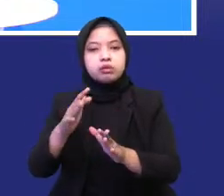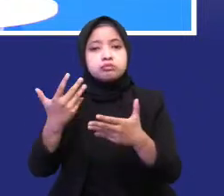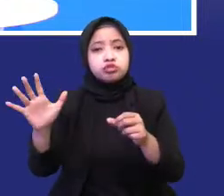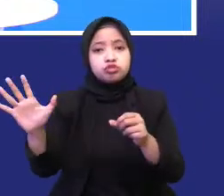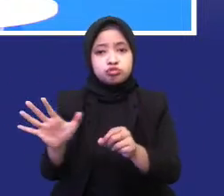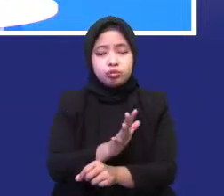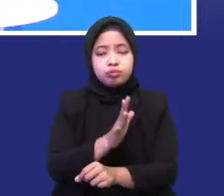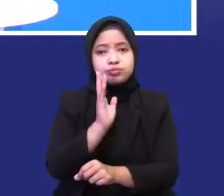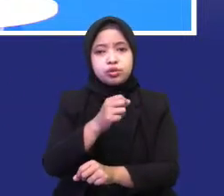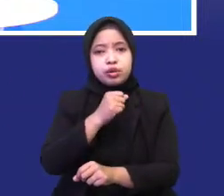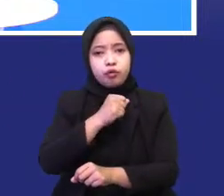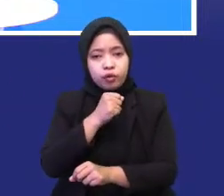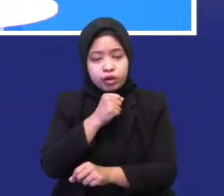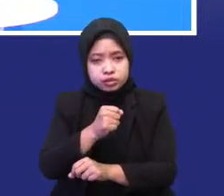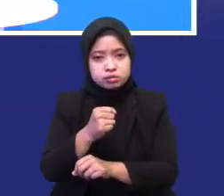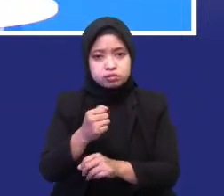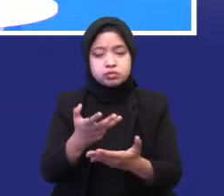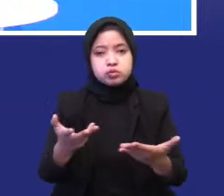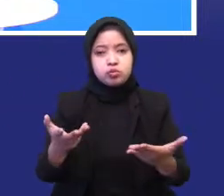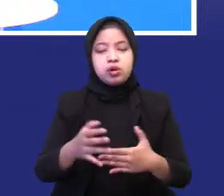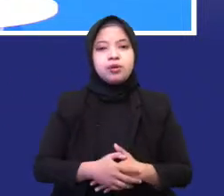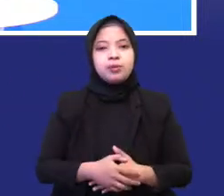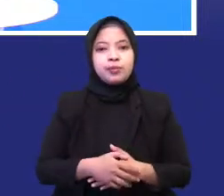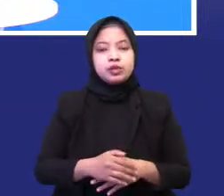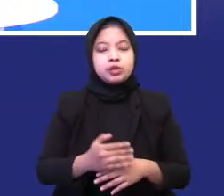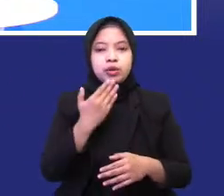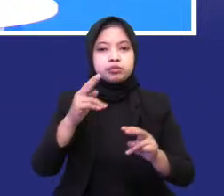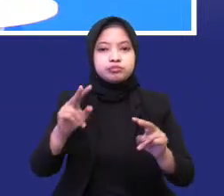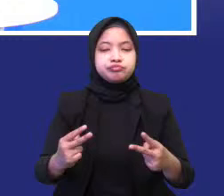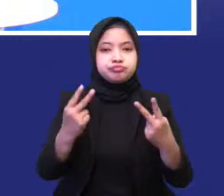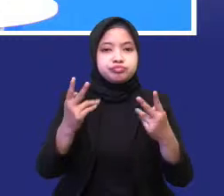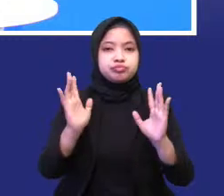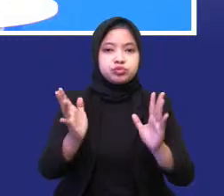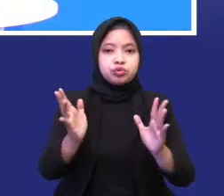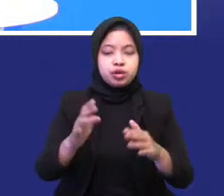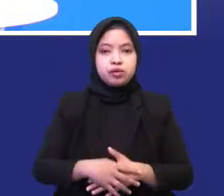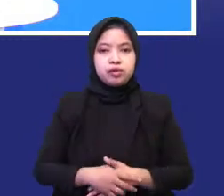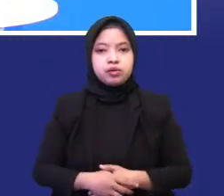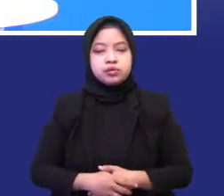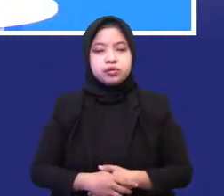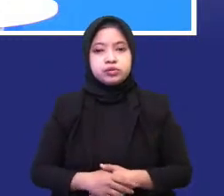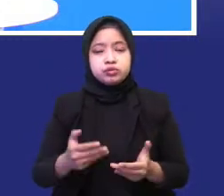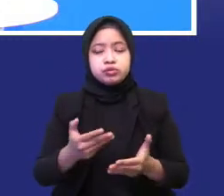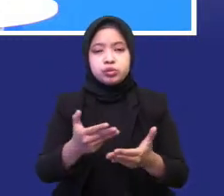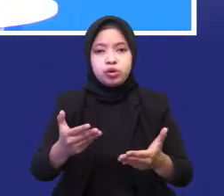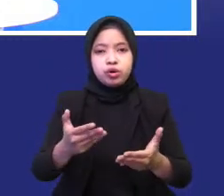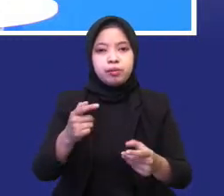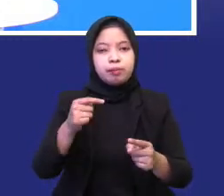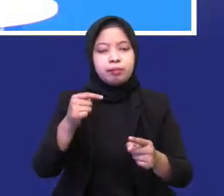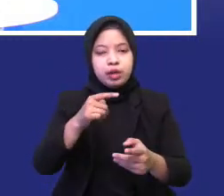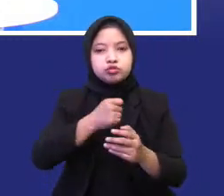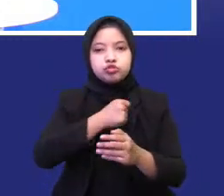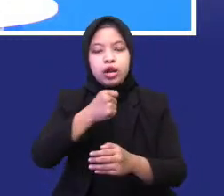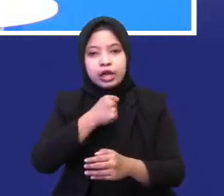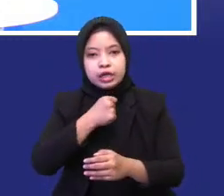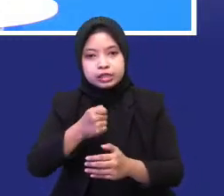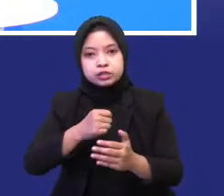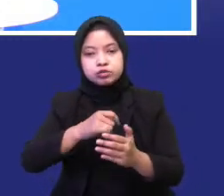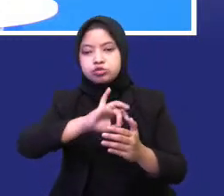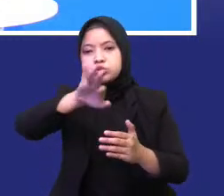also Ministry of Law and making sure that the visa for the journalists can